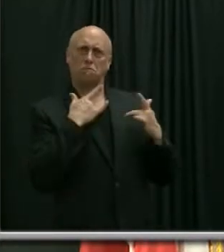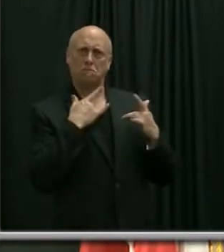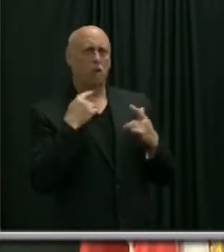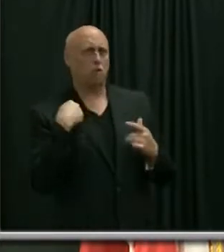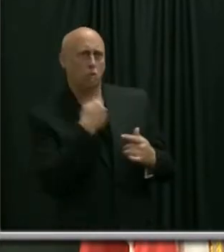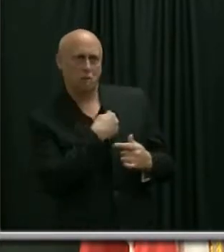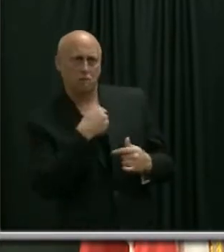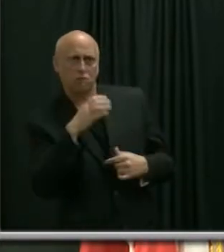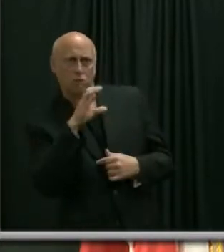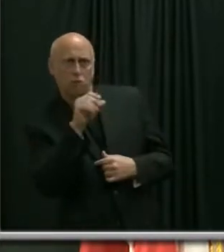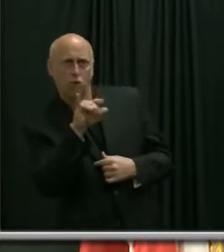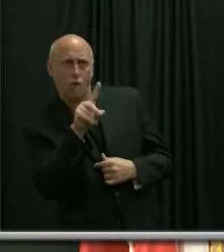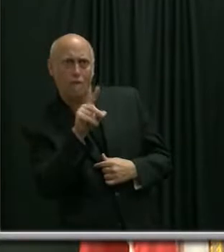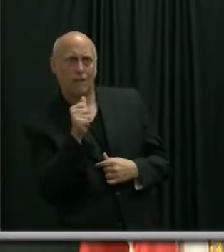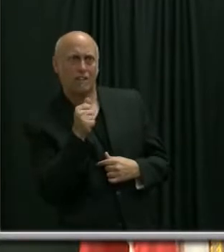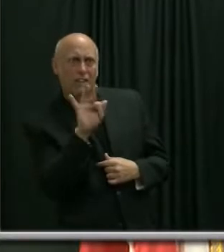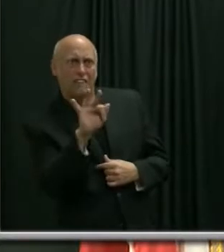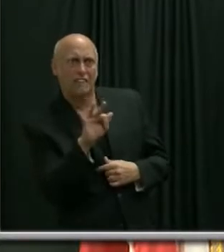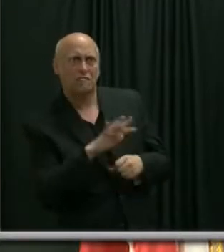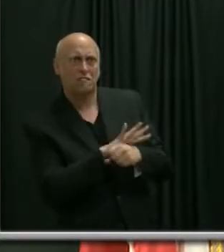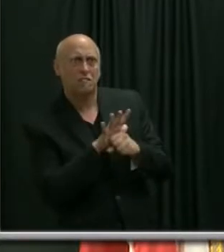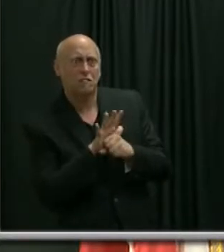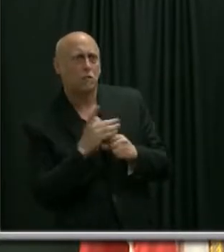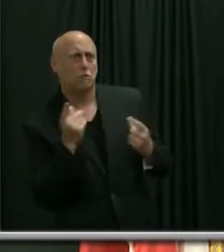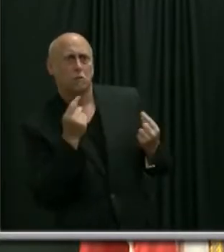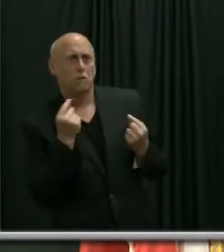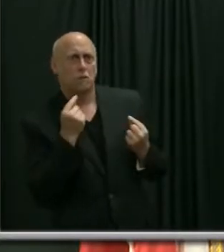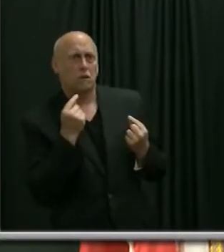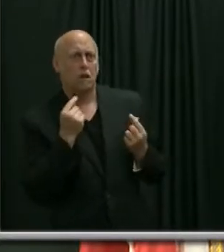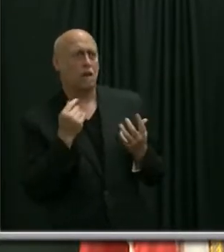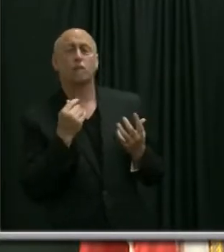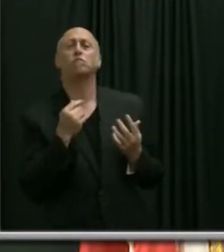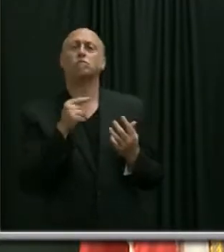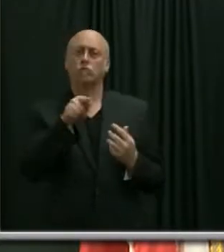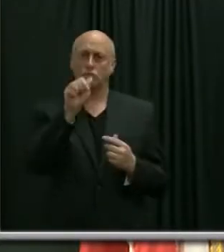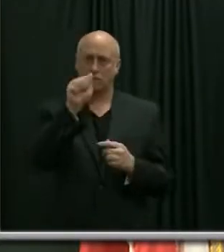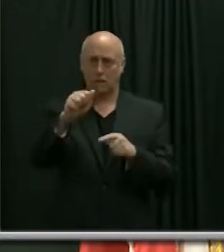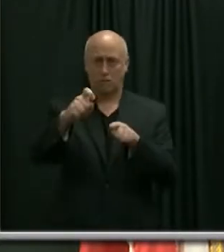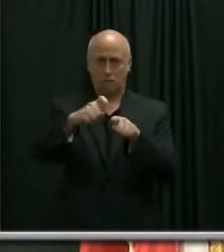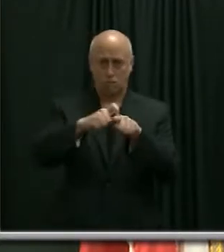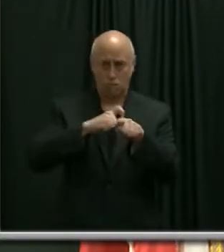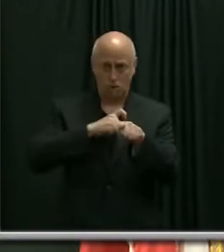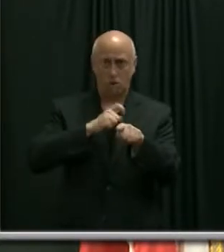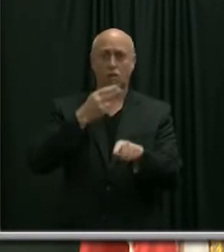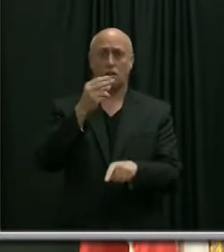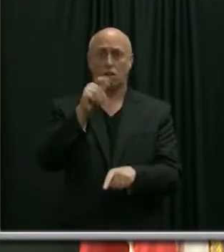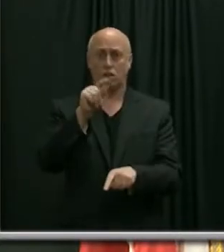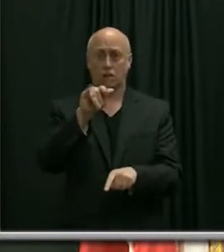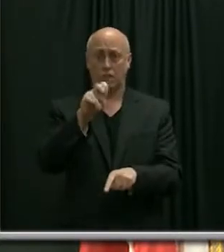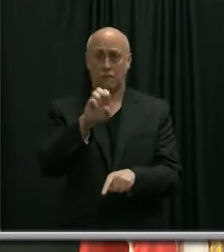COVID-19. If you think you have symptoms, the first step is to call our hotline at